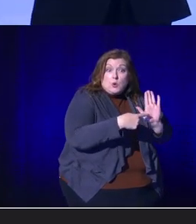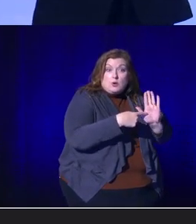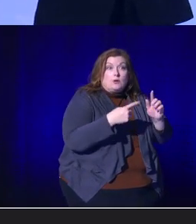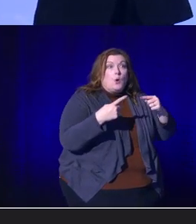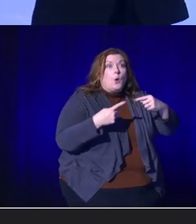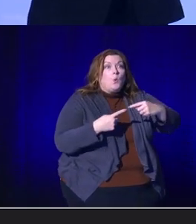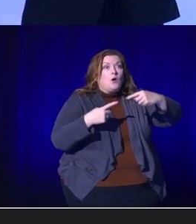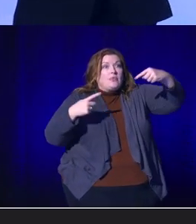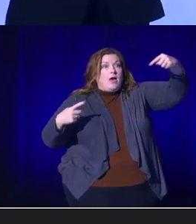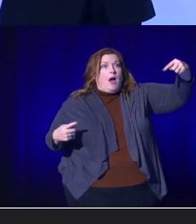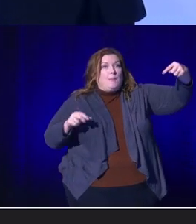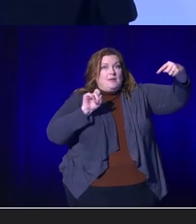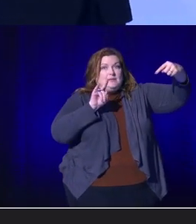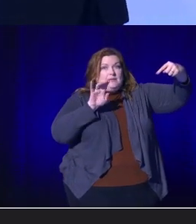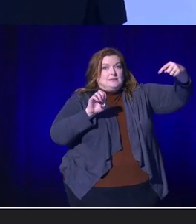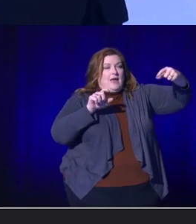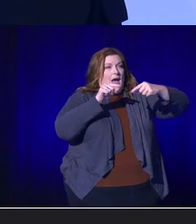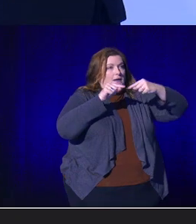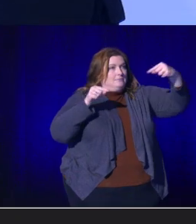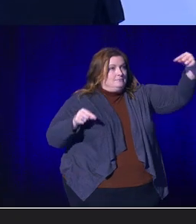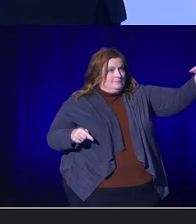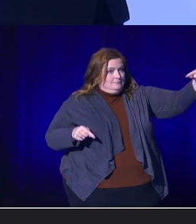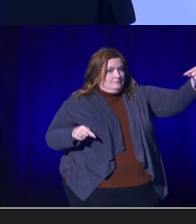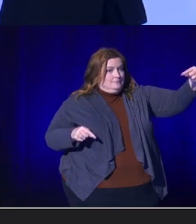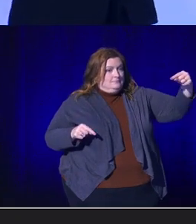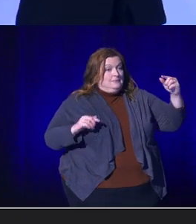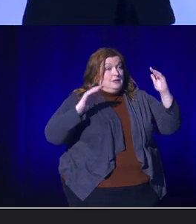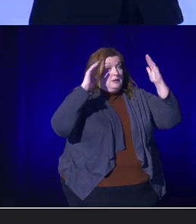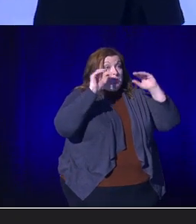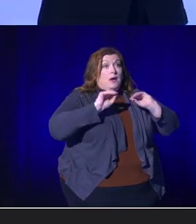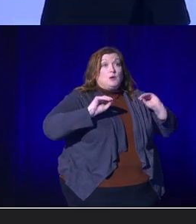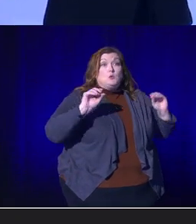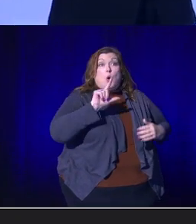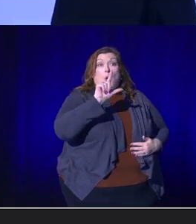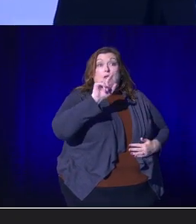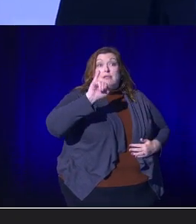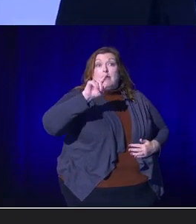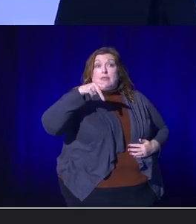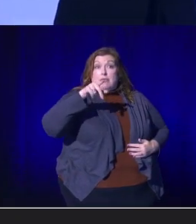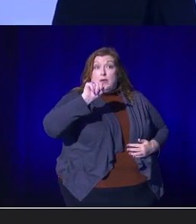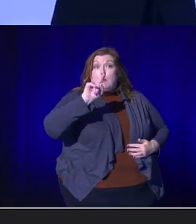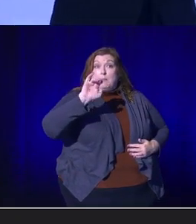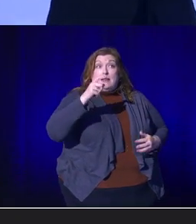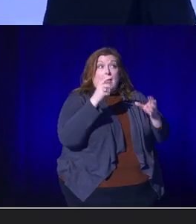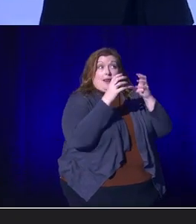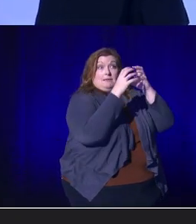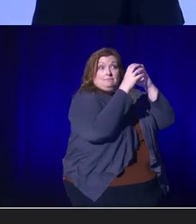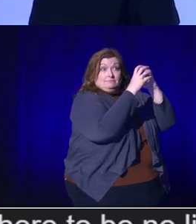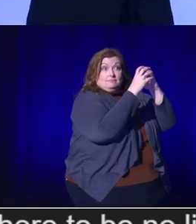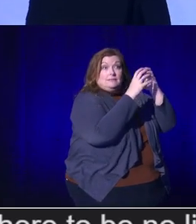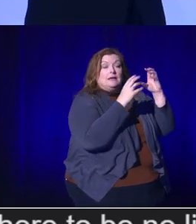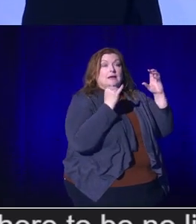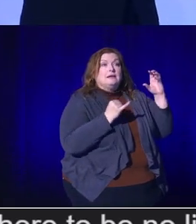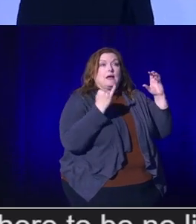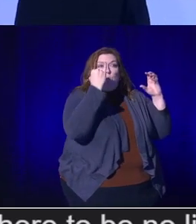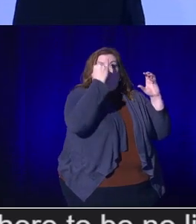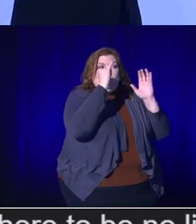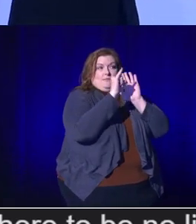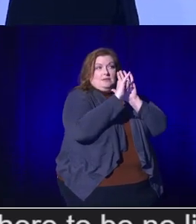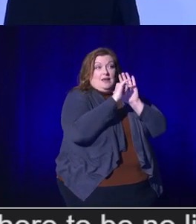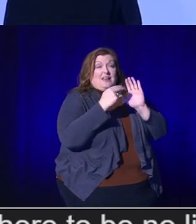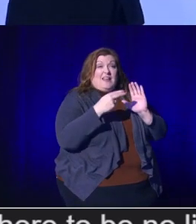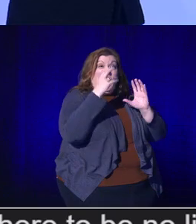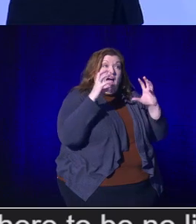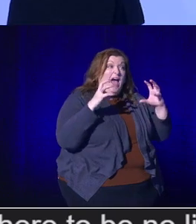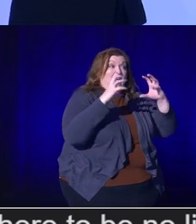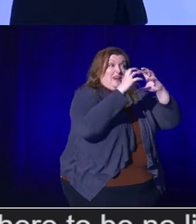complete opposite side of the plot, where we expect there to be no lithium plating, and we have now identified a highly plating